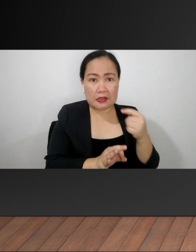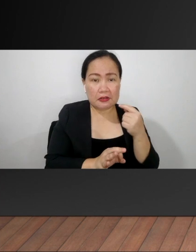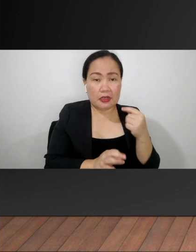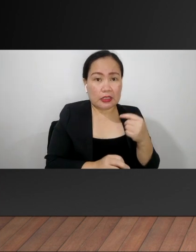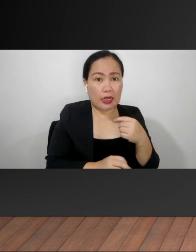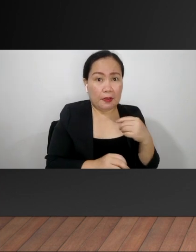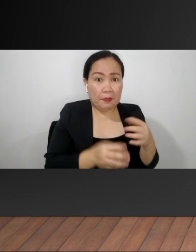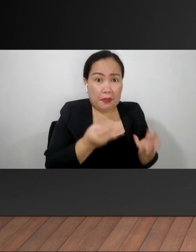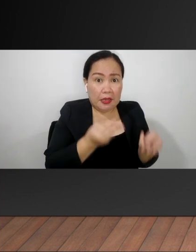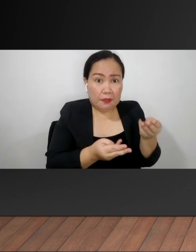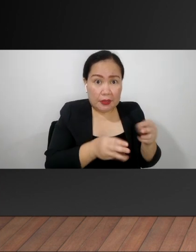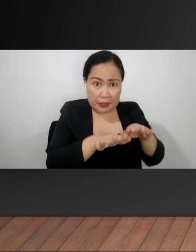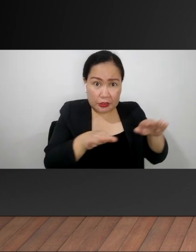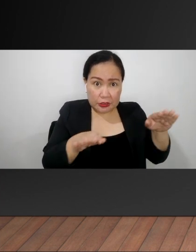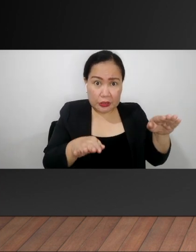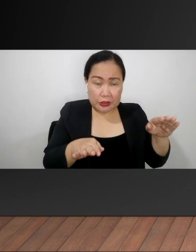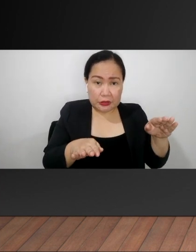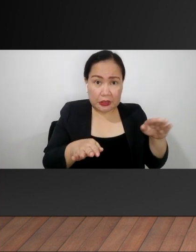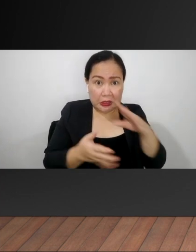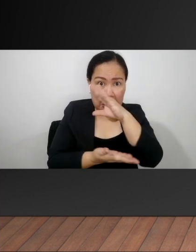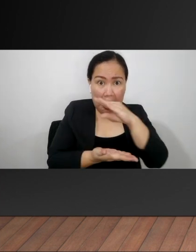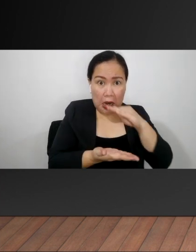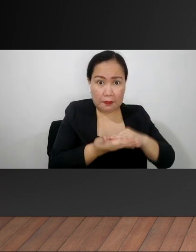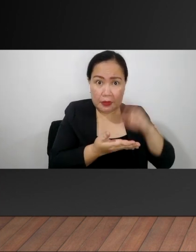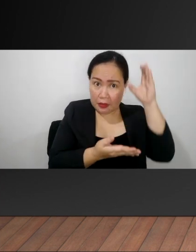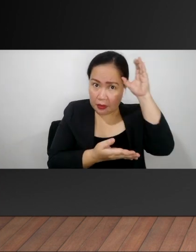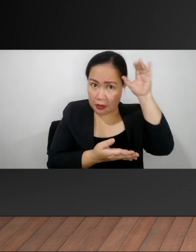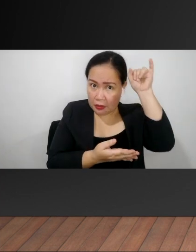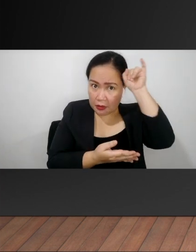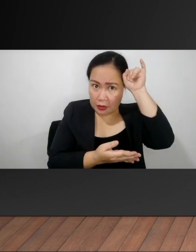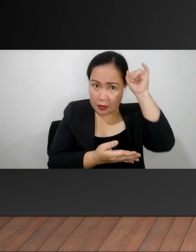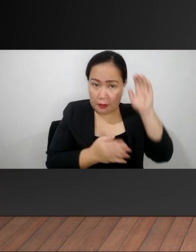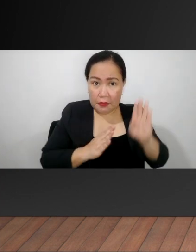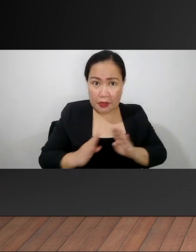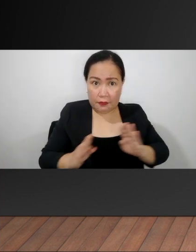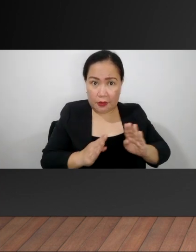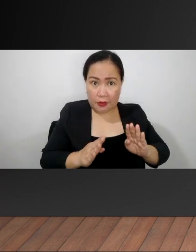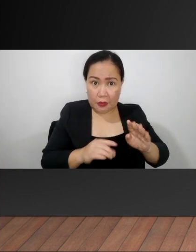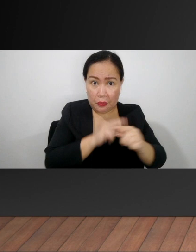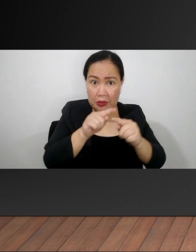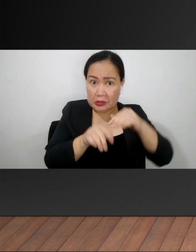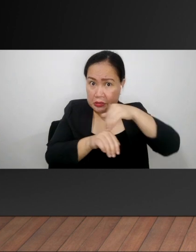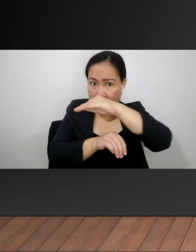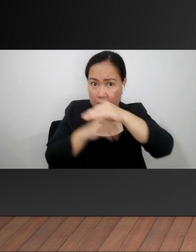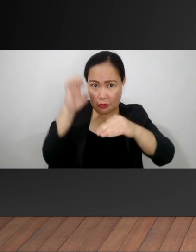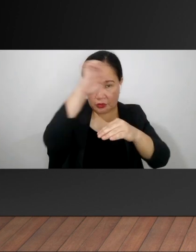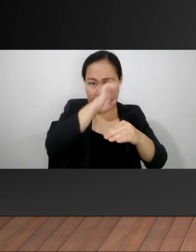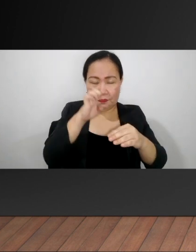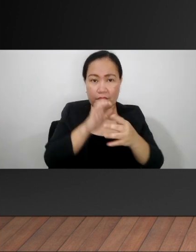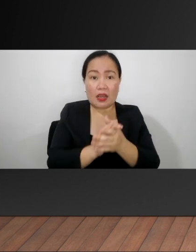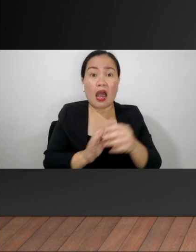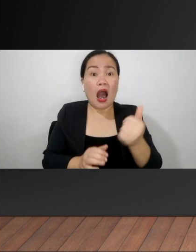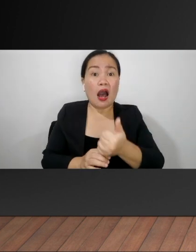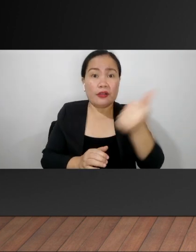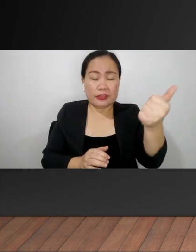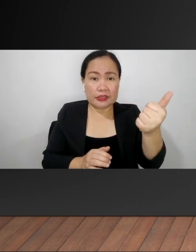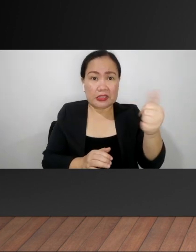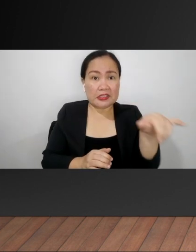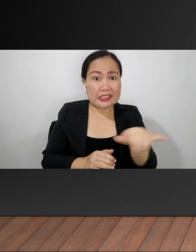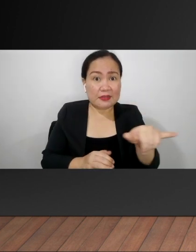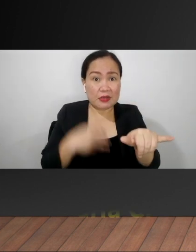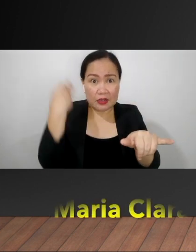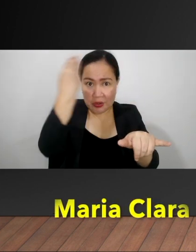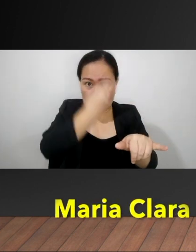imitate Ibarra's behavior when they also send them to Europe. Others are like Capitan Maria